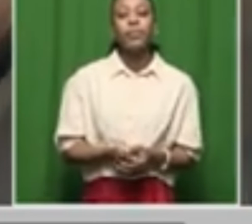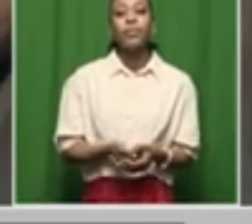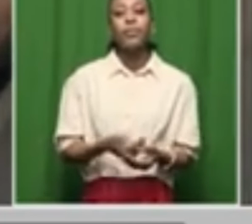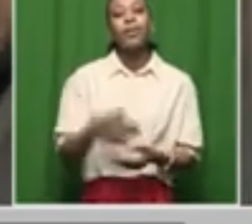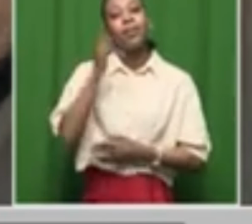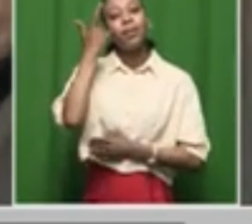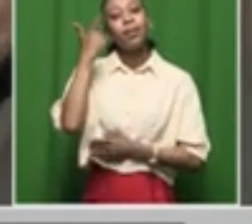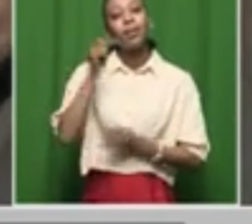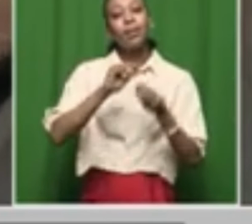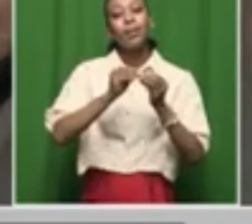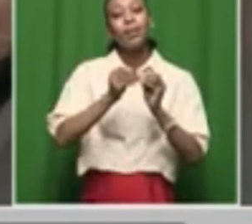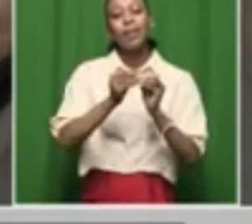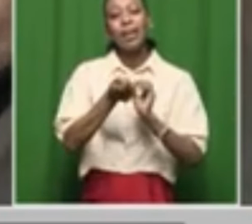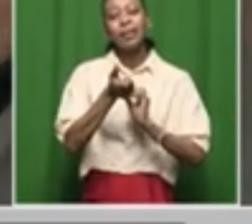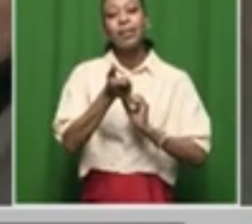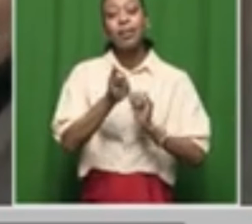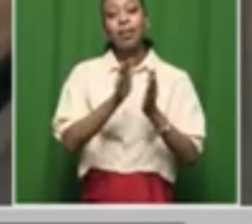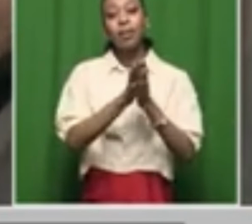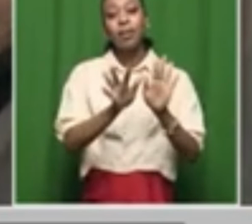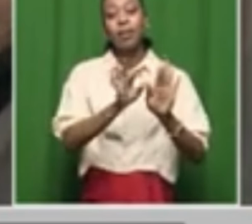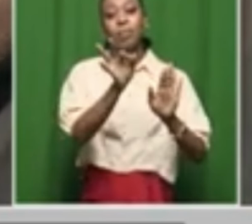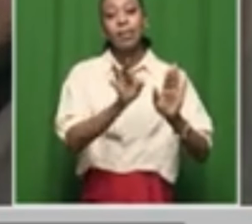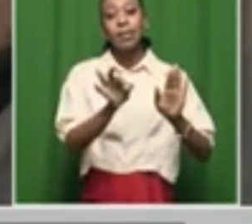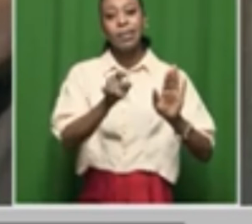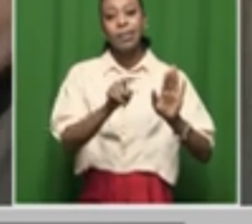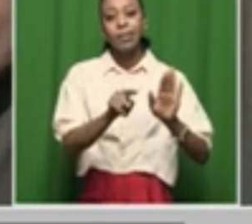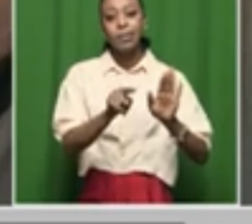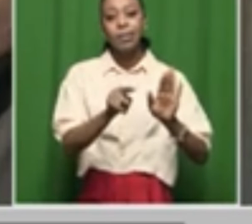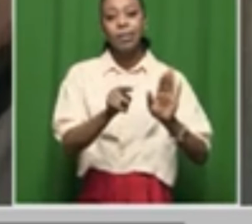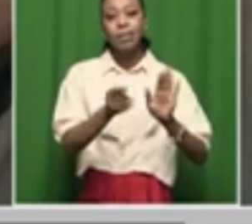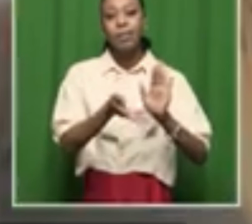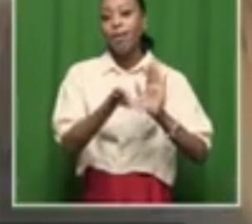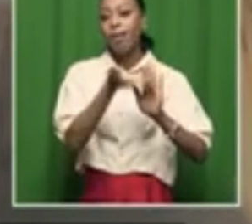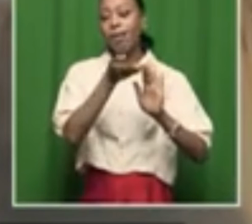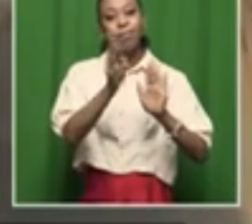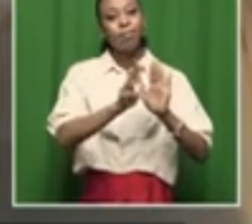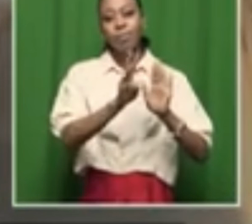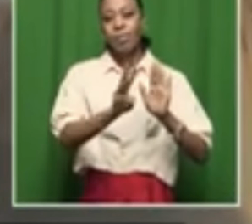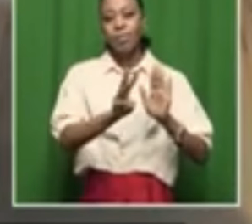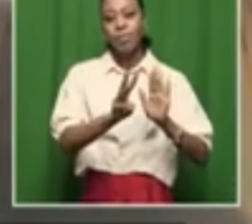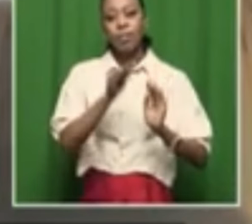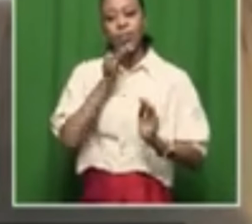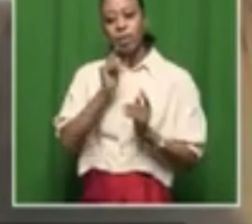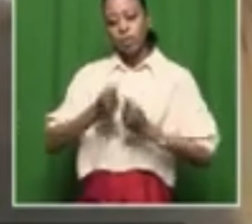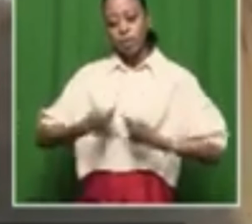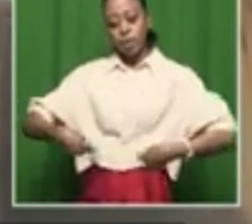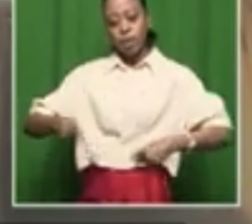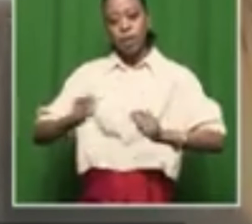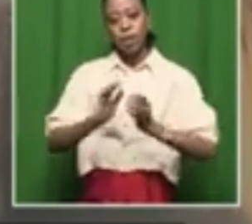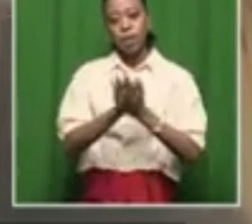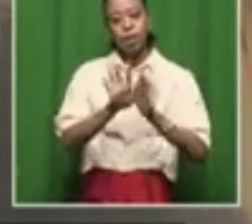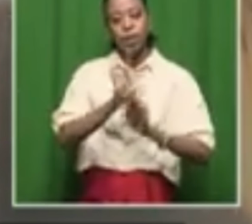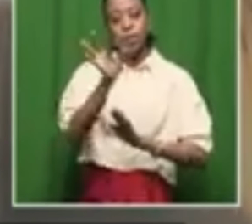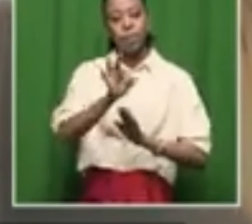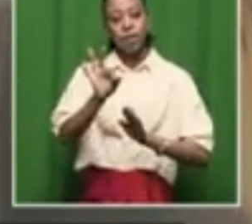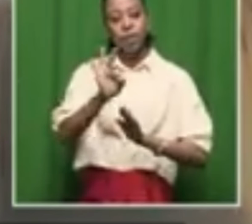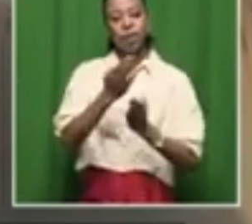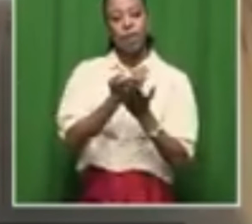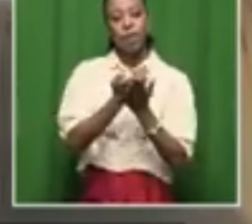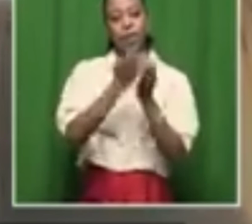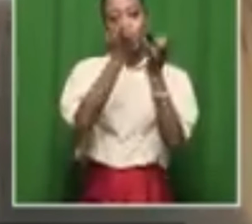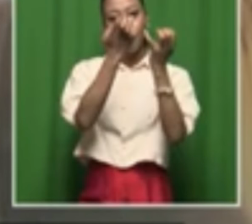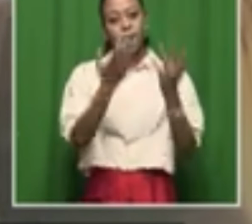Leanne, let me correct a little bit. 10% is just too high. We're not spending 10% of the GDP. We are